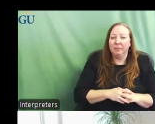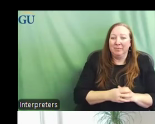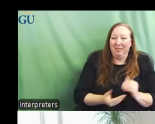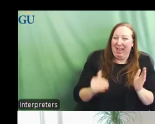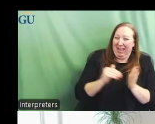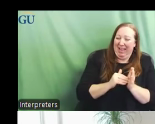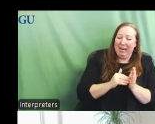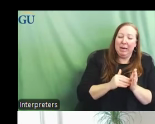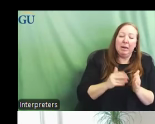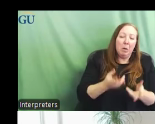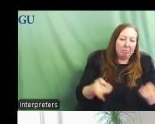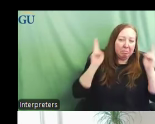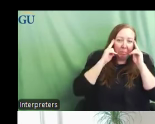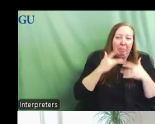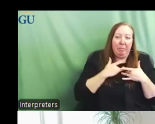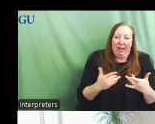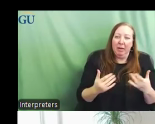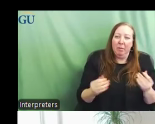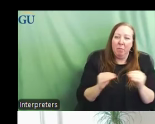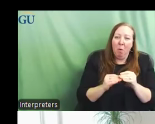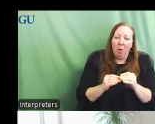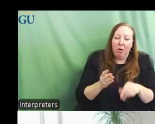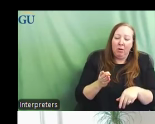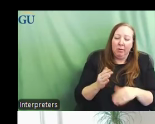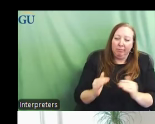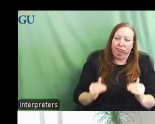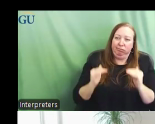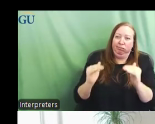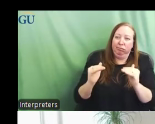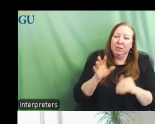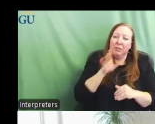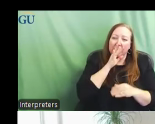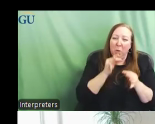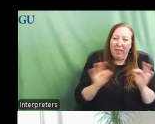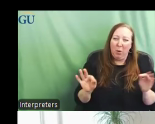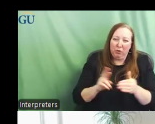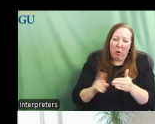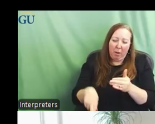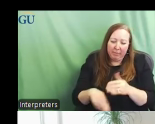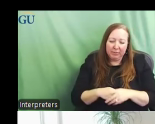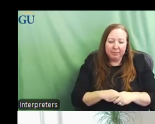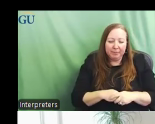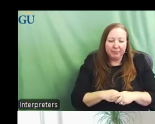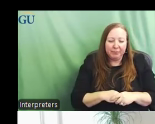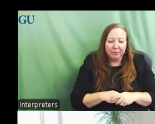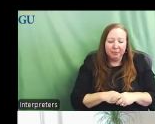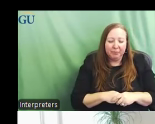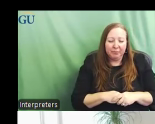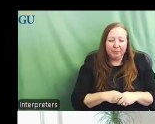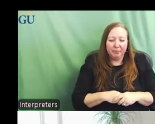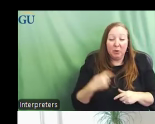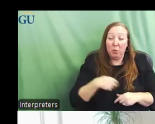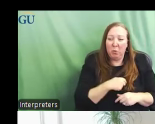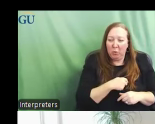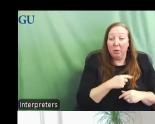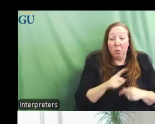language outcomes. When we identify the hearing loss early, we also have the opportunity for visual spatial